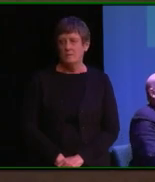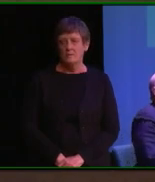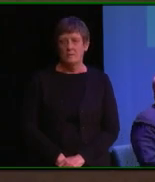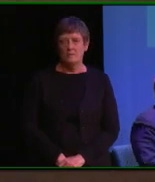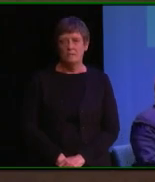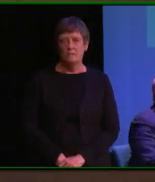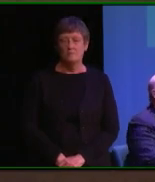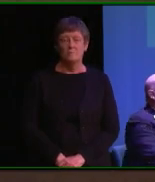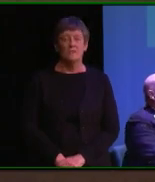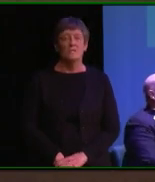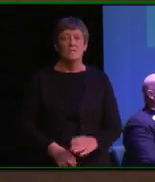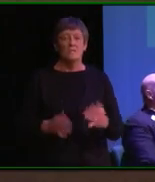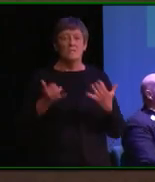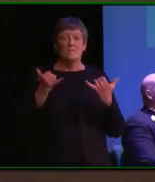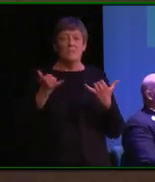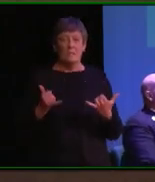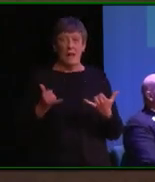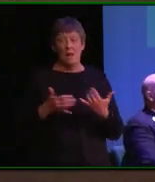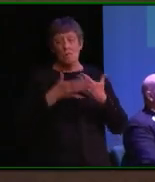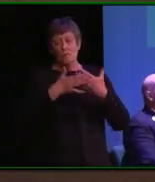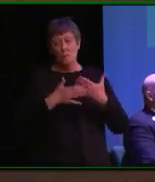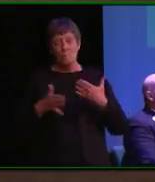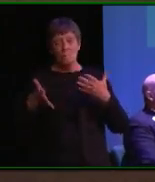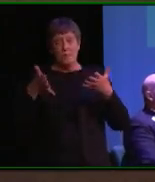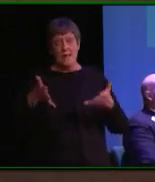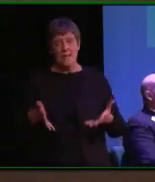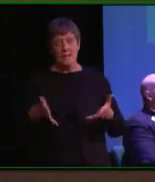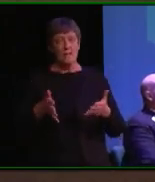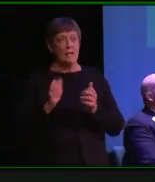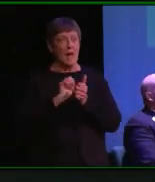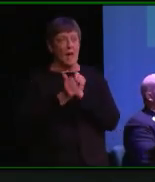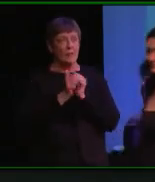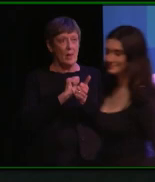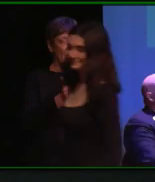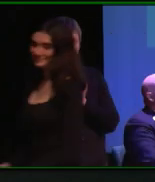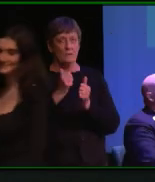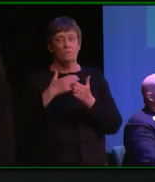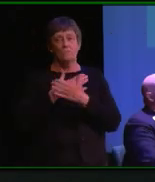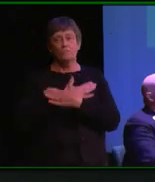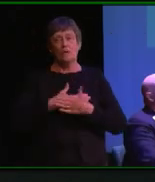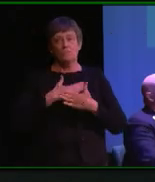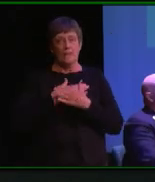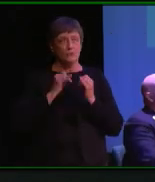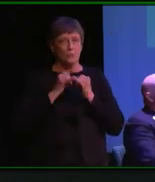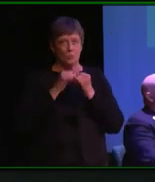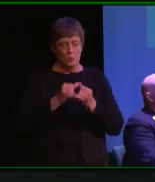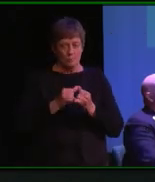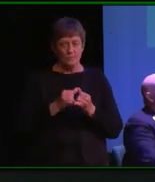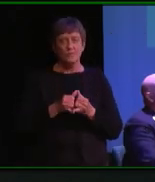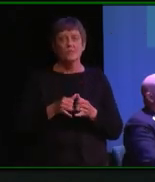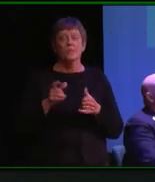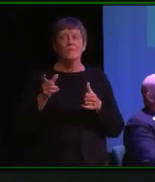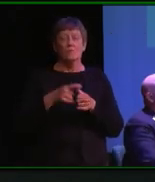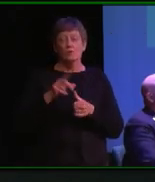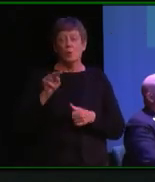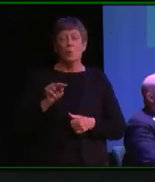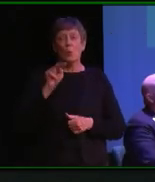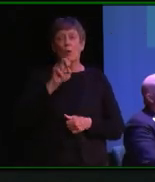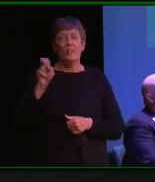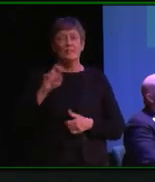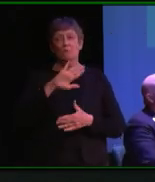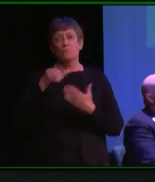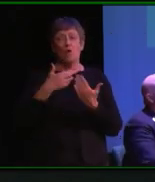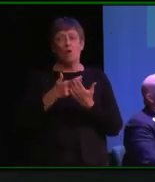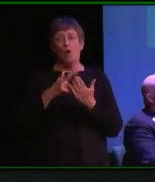It is now my pleasure to award the remaining athletic and recreation awards. The first goes out to the Northeast All-Region